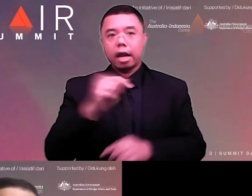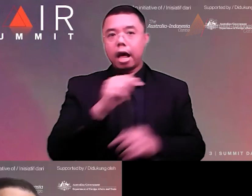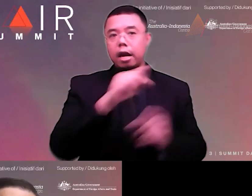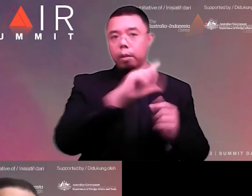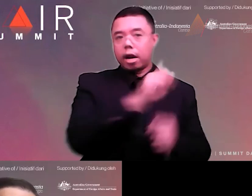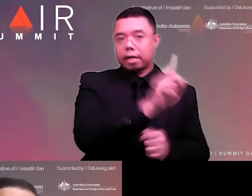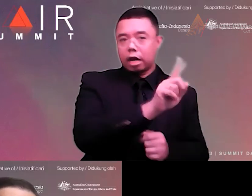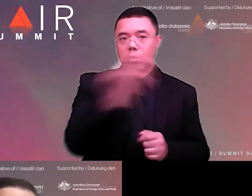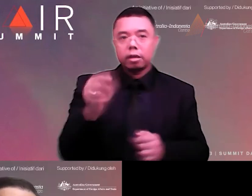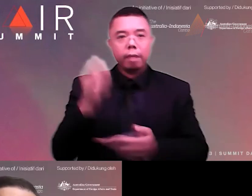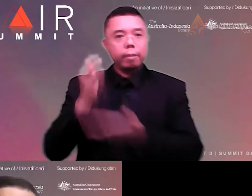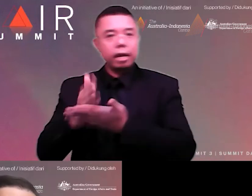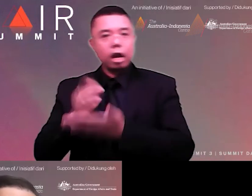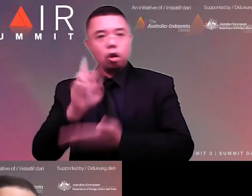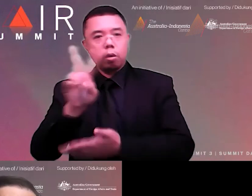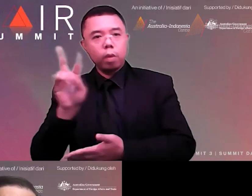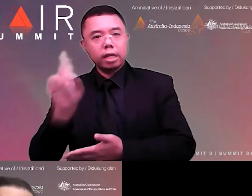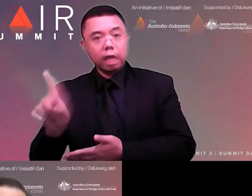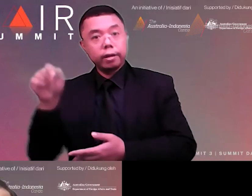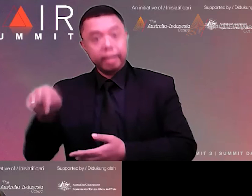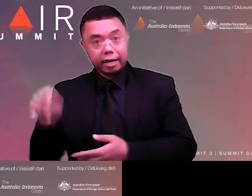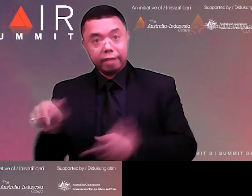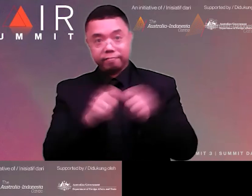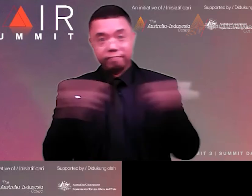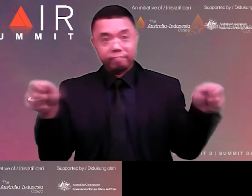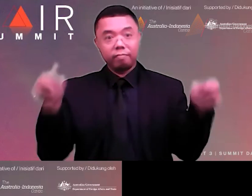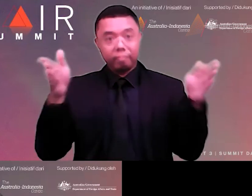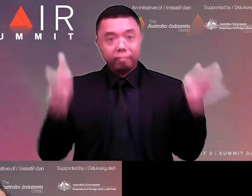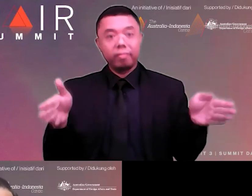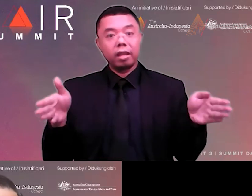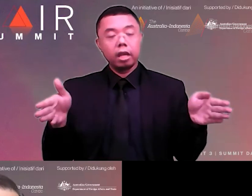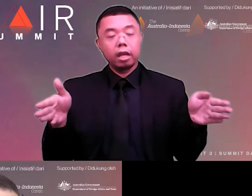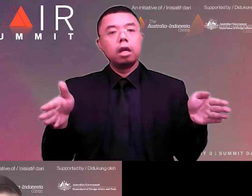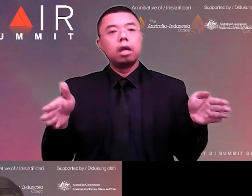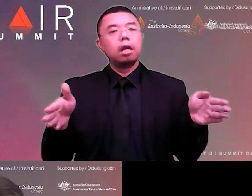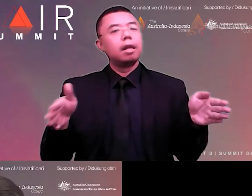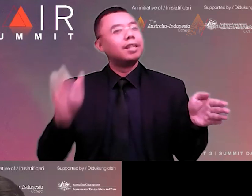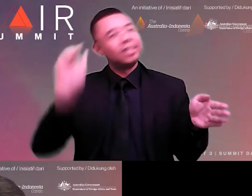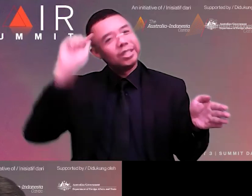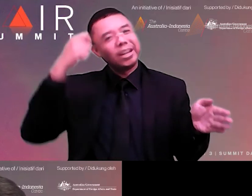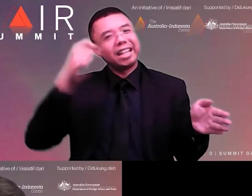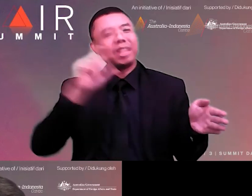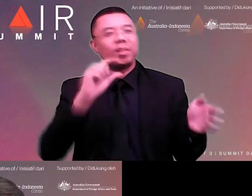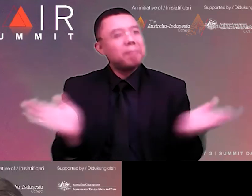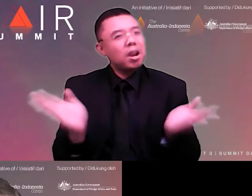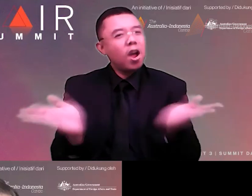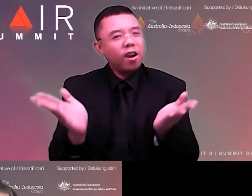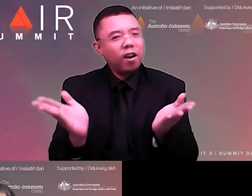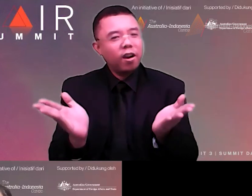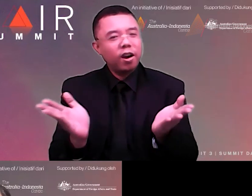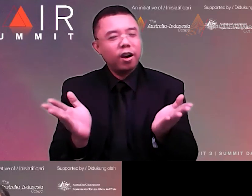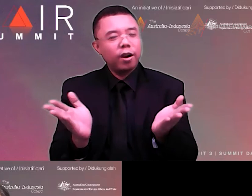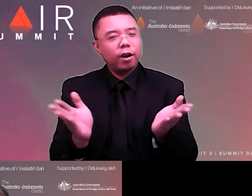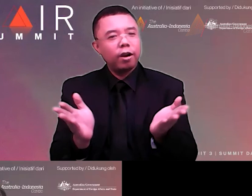2021, so that it's not easy to move this variable up or down. And then finally on the right